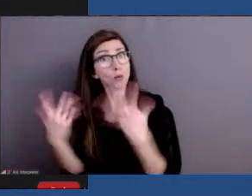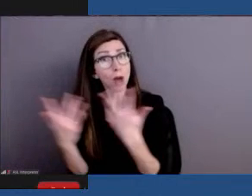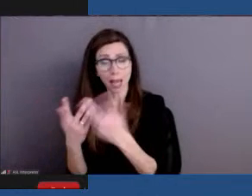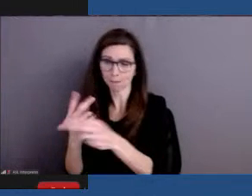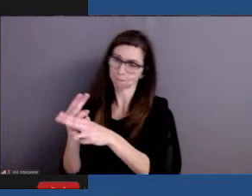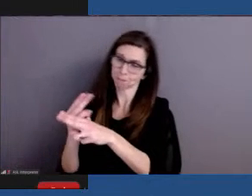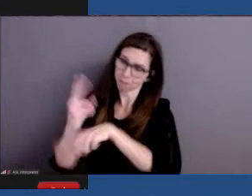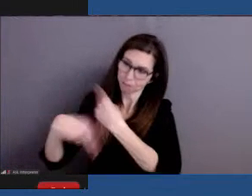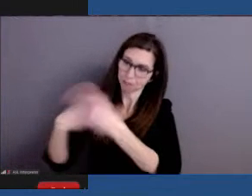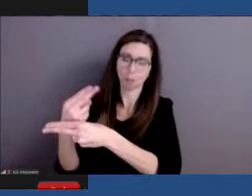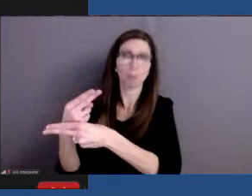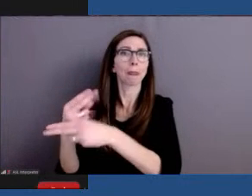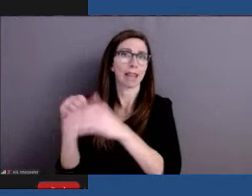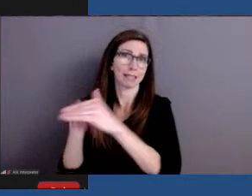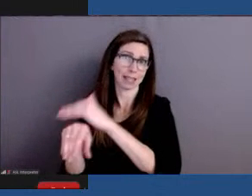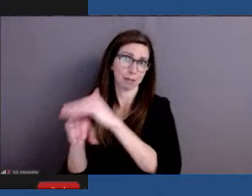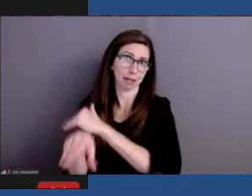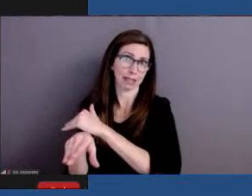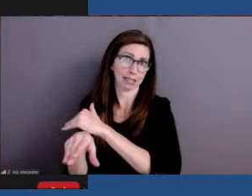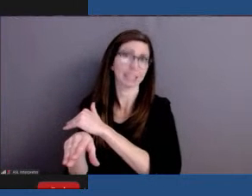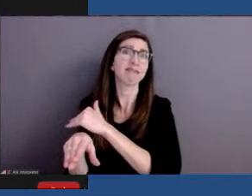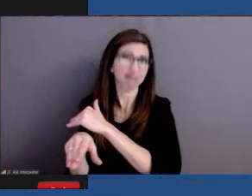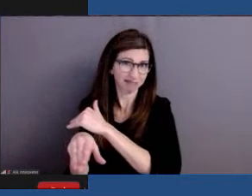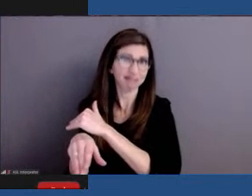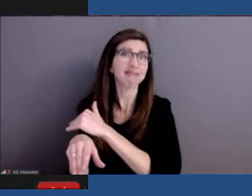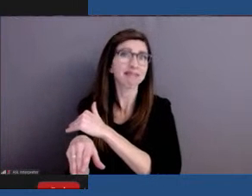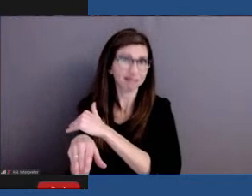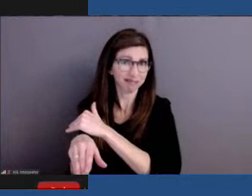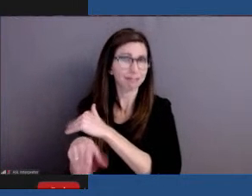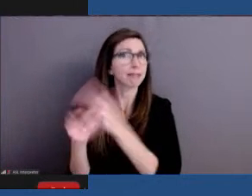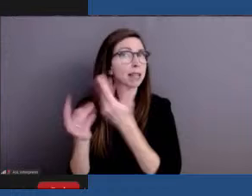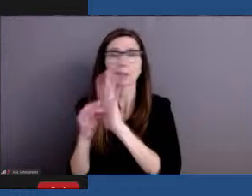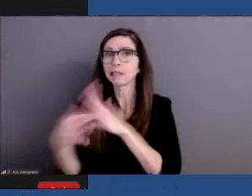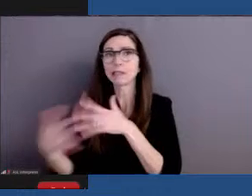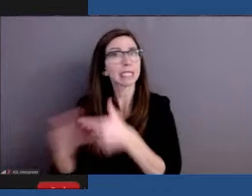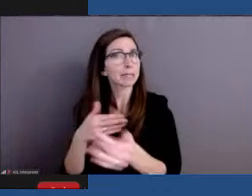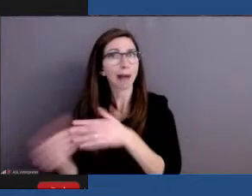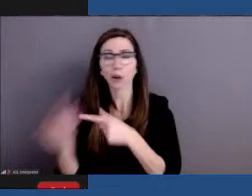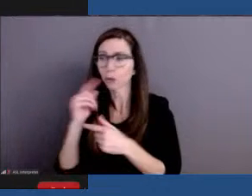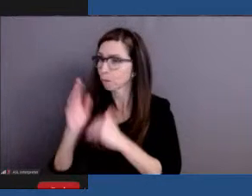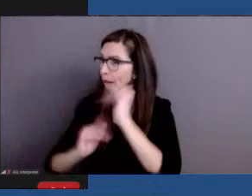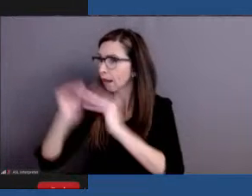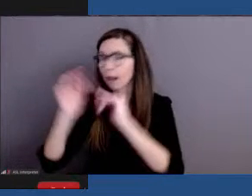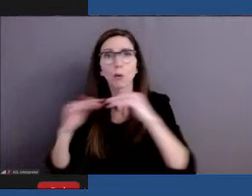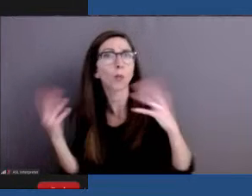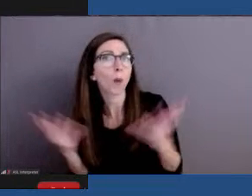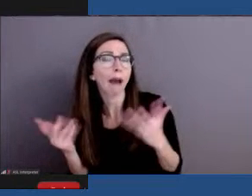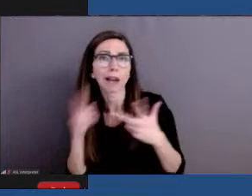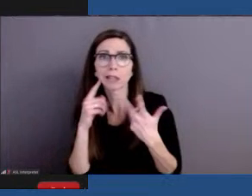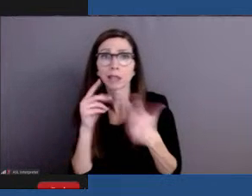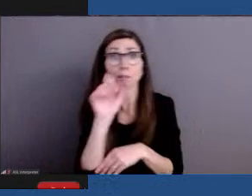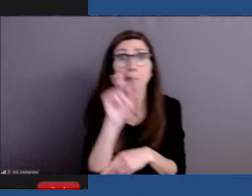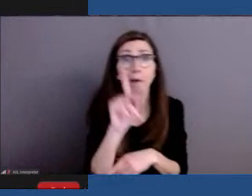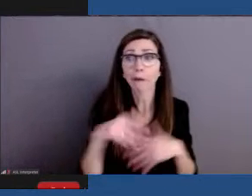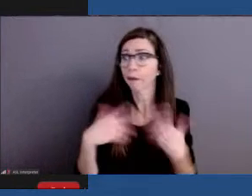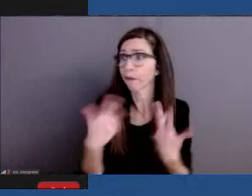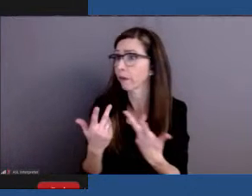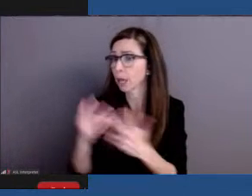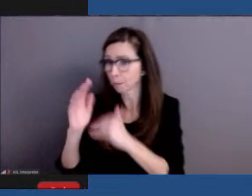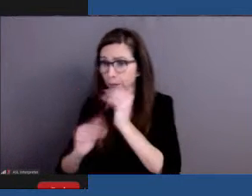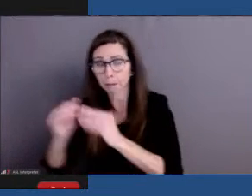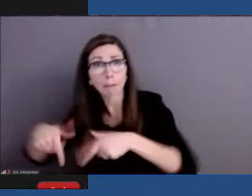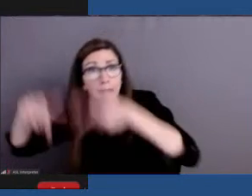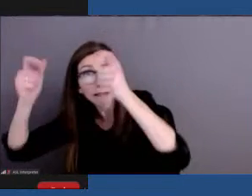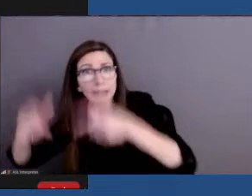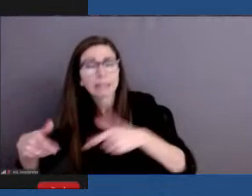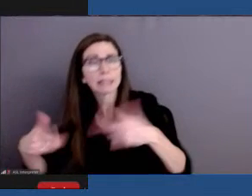keep working towards and striving towards, to ensure that no matter what it is that we build or the services that are provided, everybody can